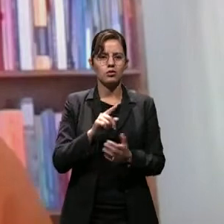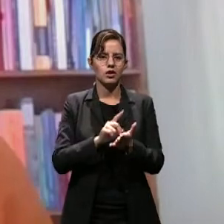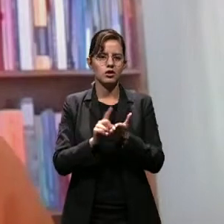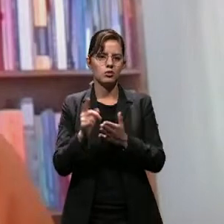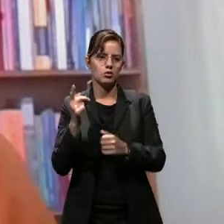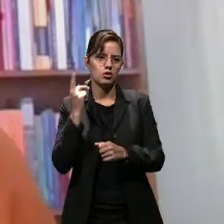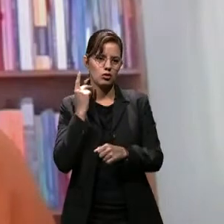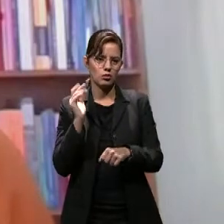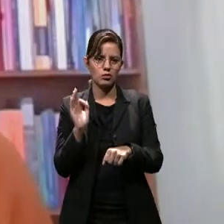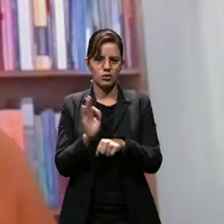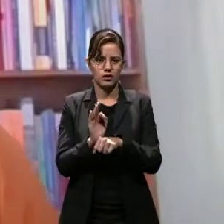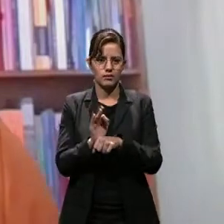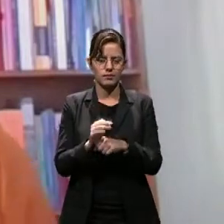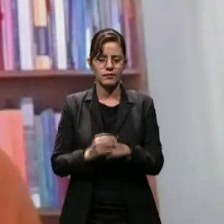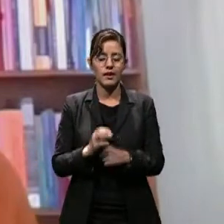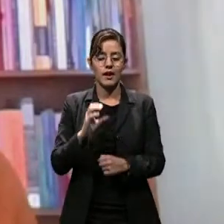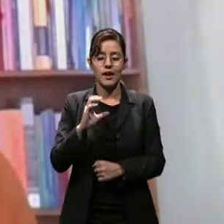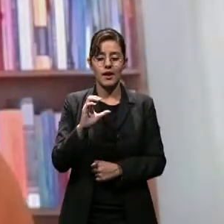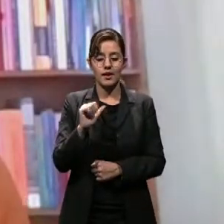our political rights.